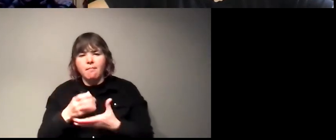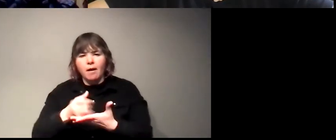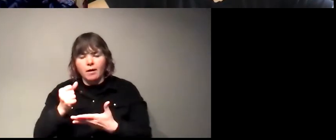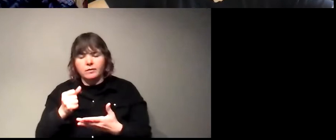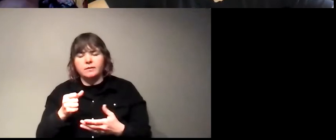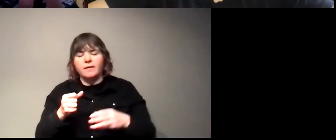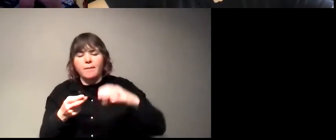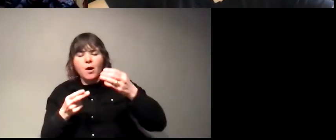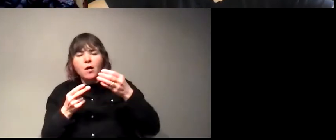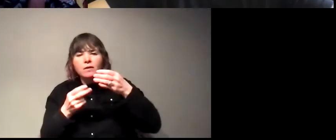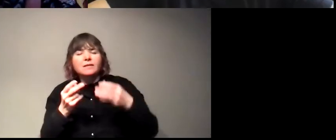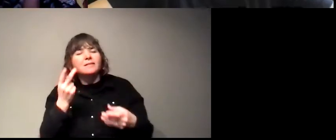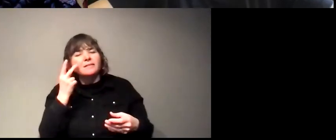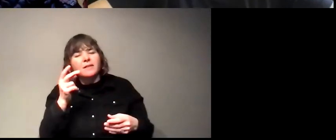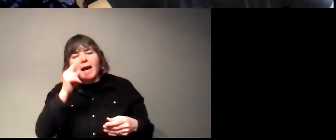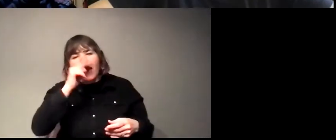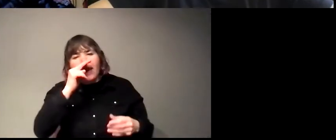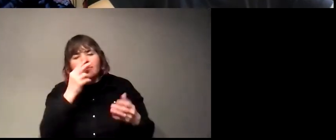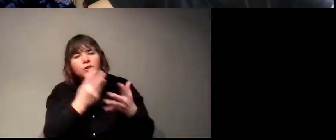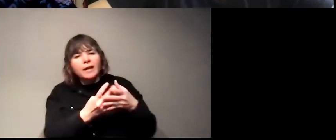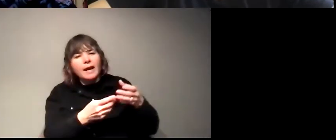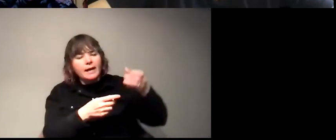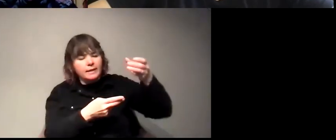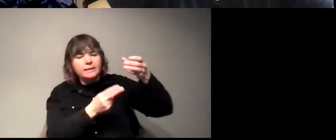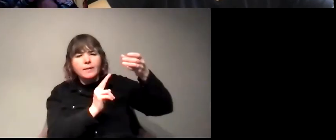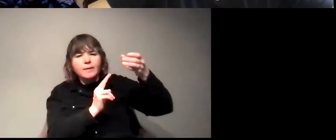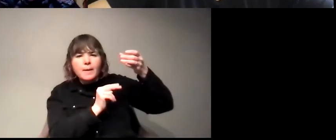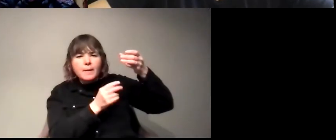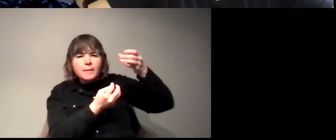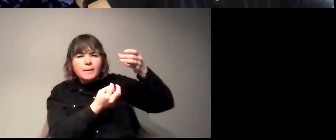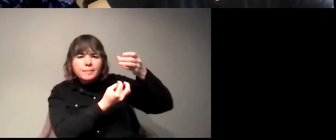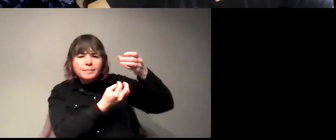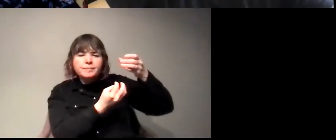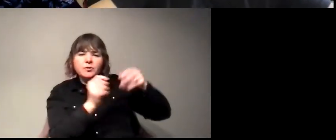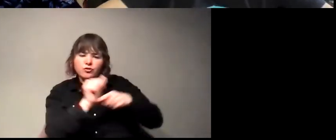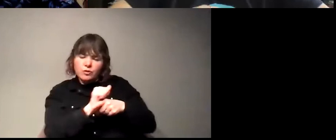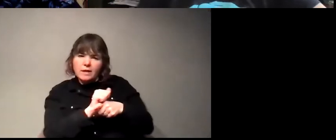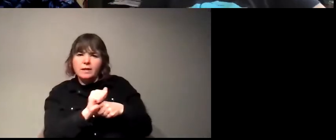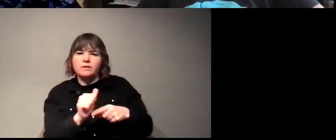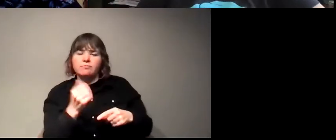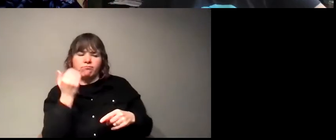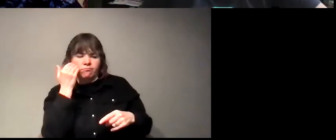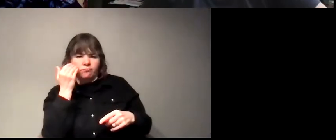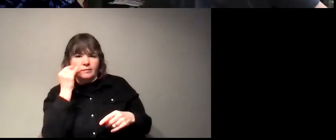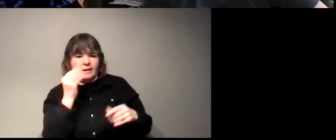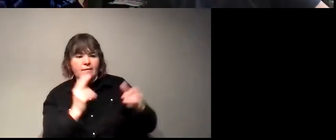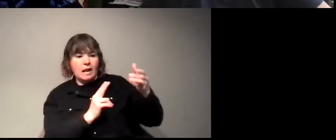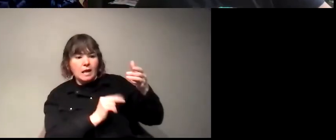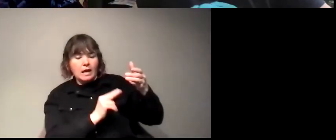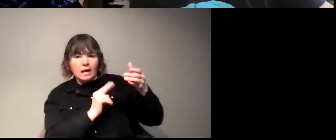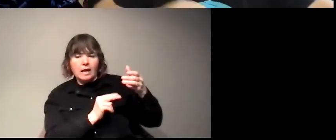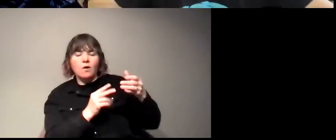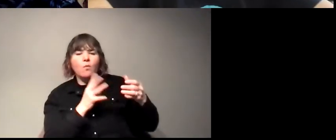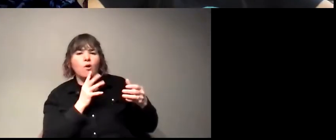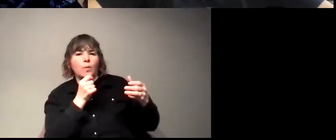end, like you might see in a hamster cage. And the animals are trained to know that if they lick that ball, water